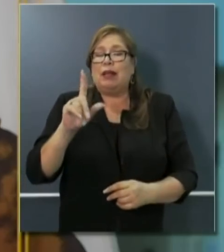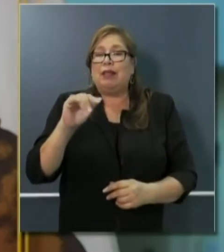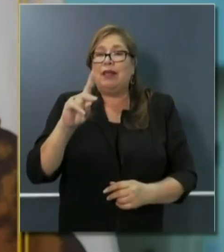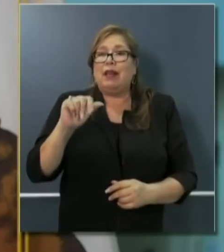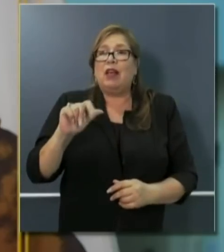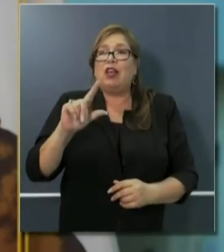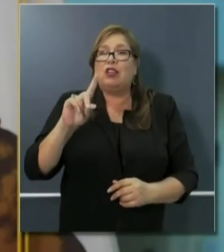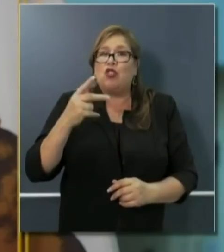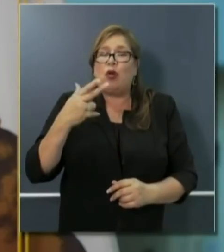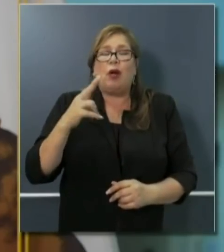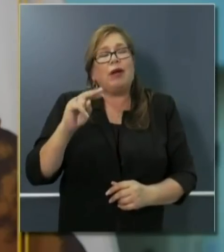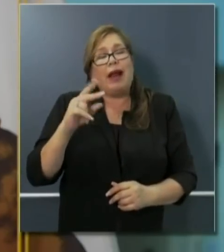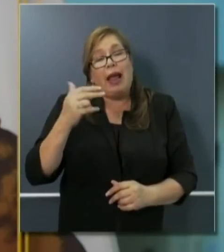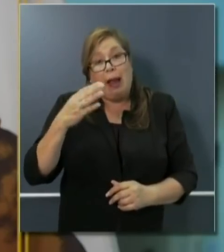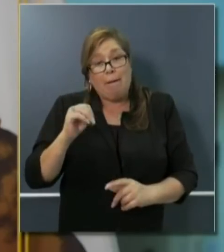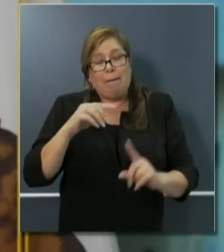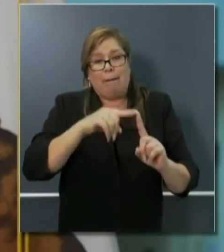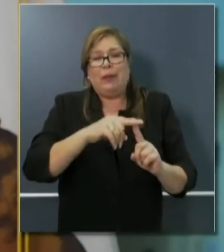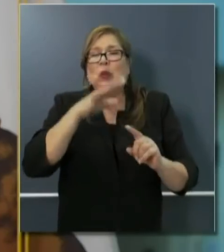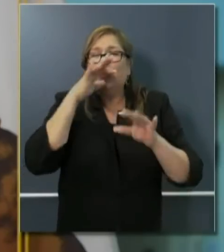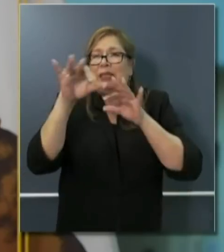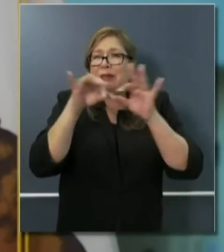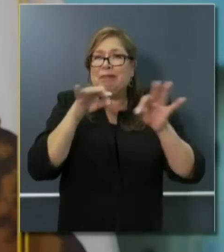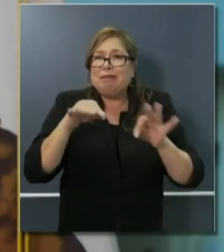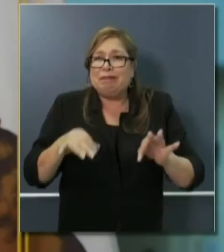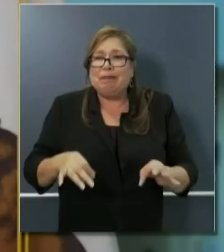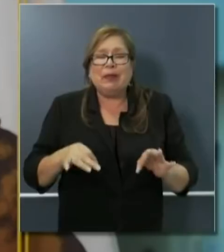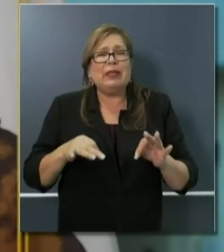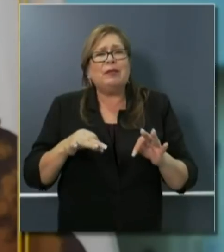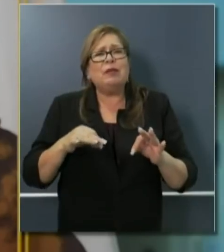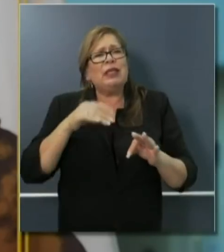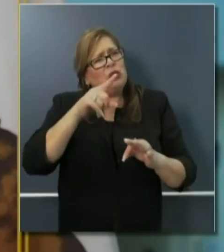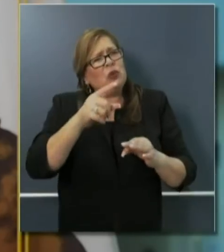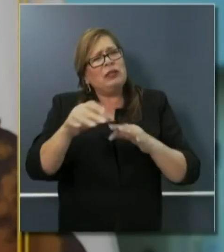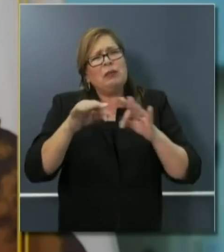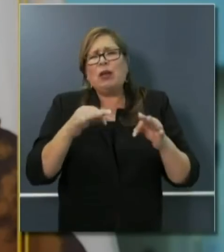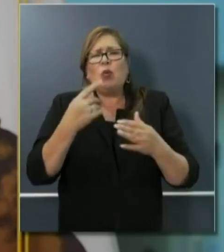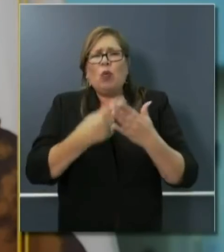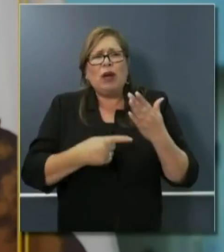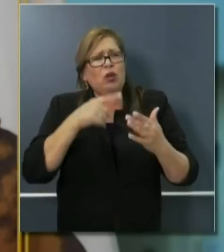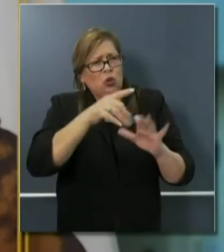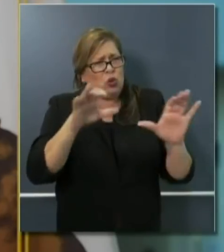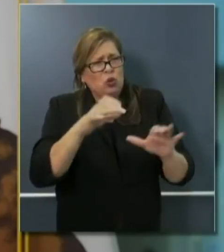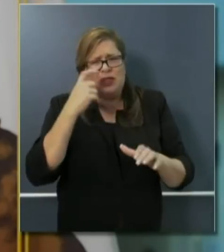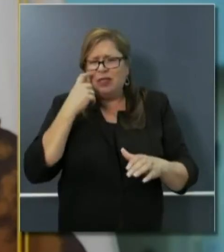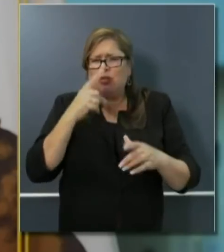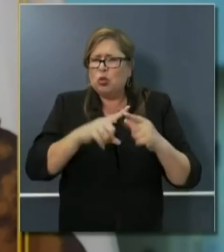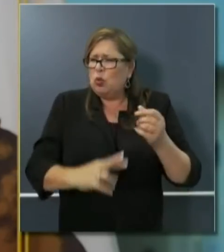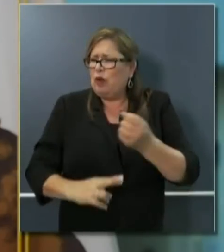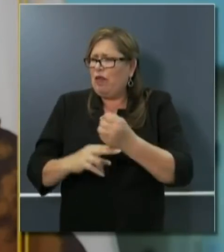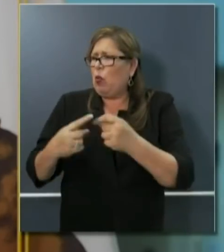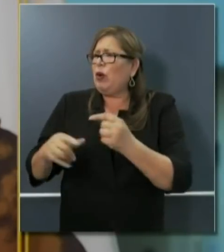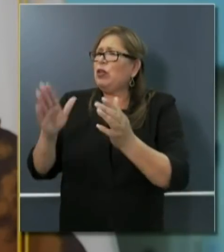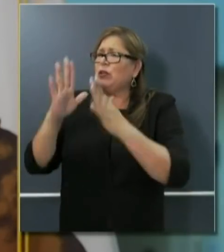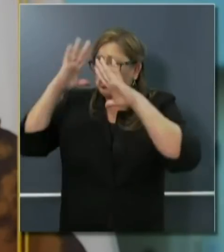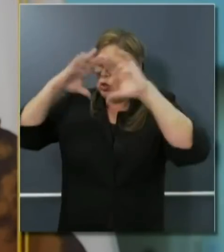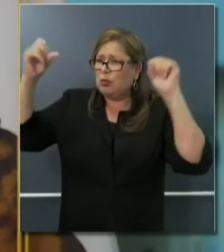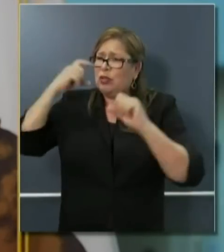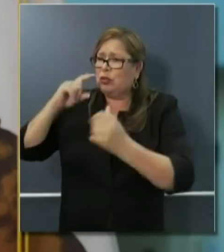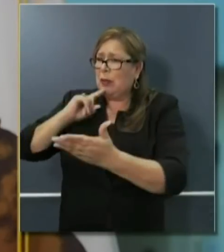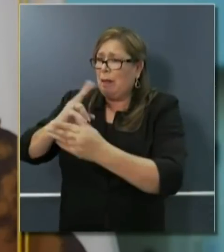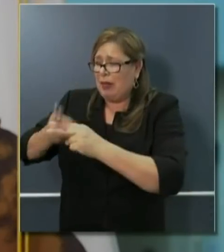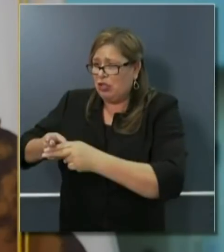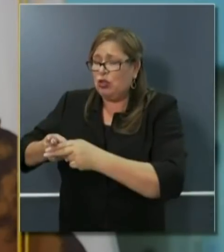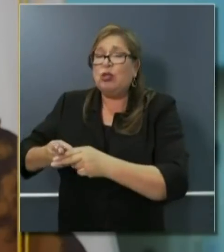you, and maybe you can give us a broad overview, the work you're doing to reinforce what the superintendent just said, that schools are closed,